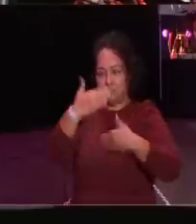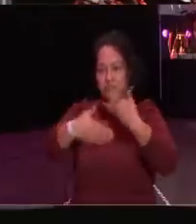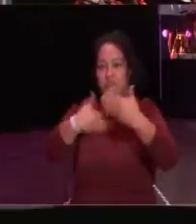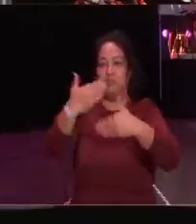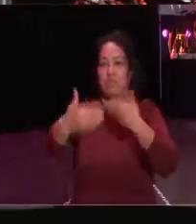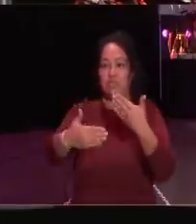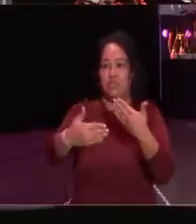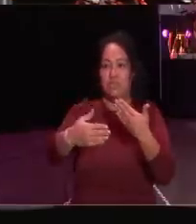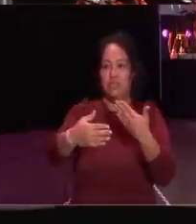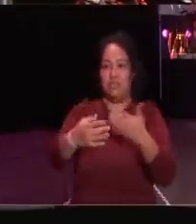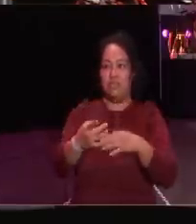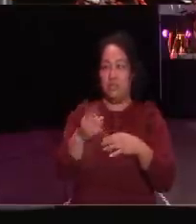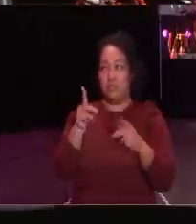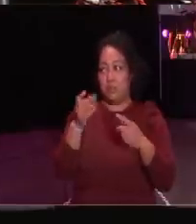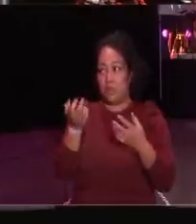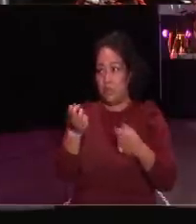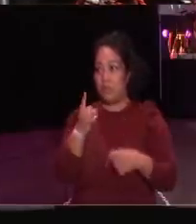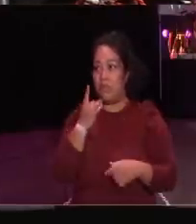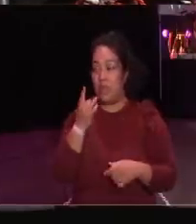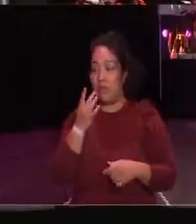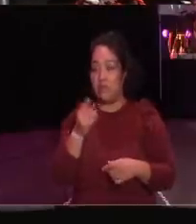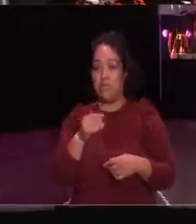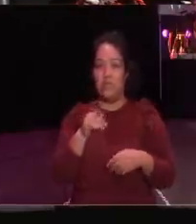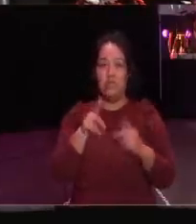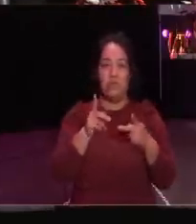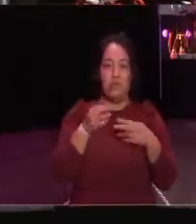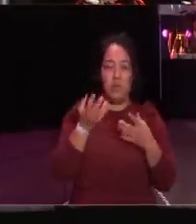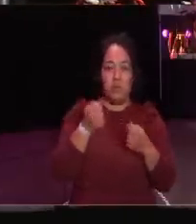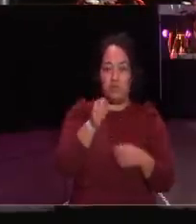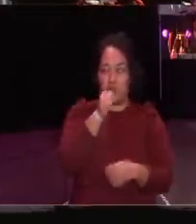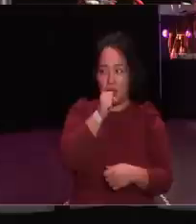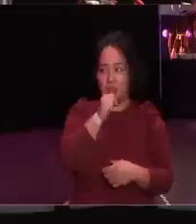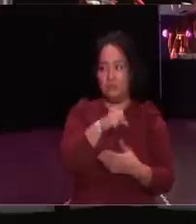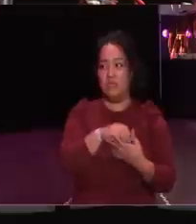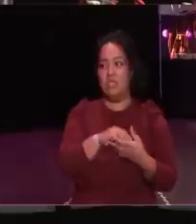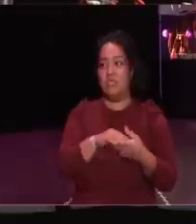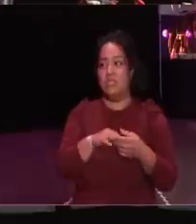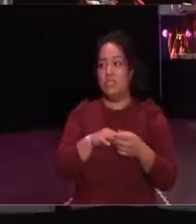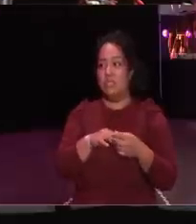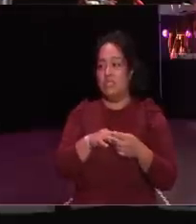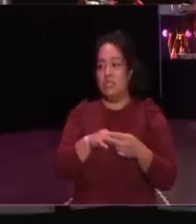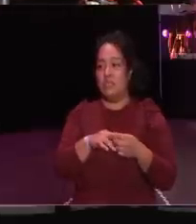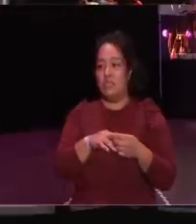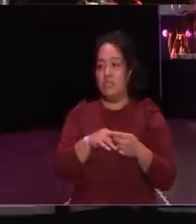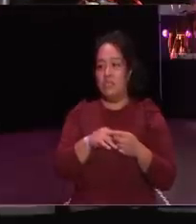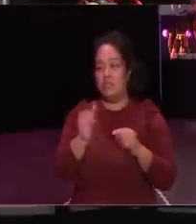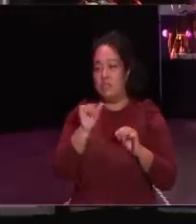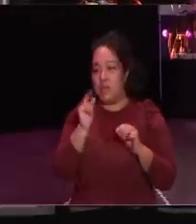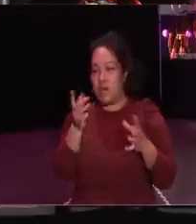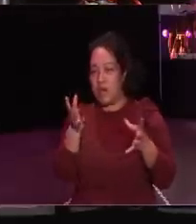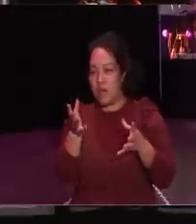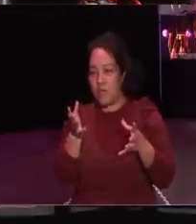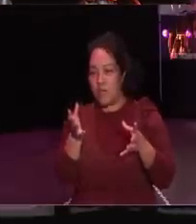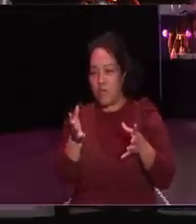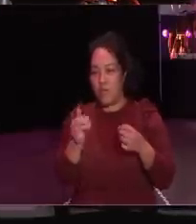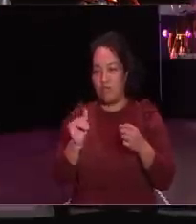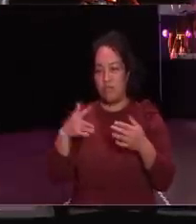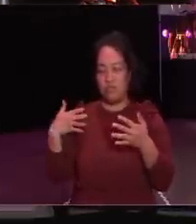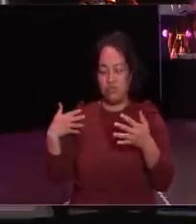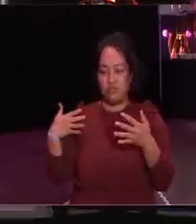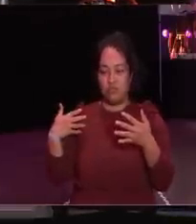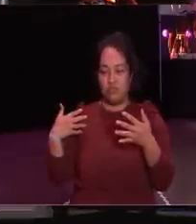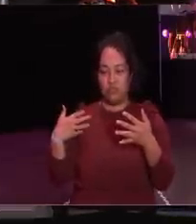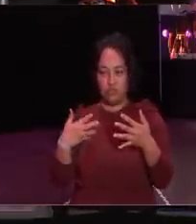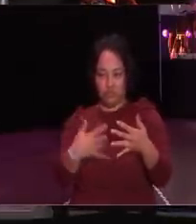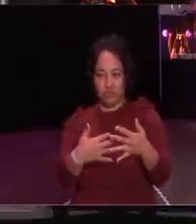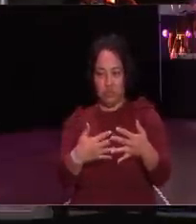las luces. The people want the lights. La gente quiere el micrófono. The people want the microphones. Pero no quieren la trayectoria. But they don't want that trajectory.